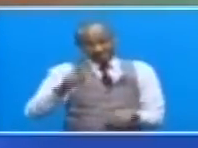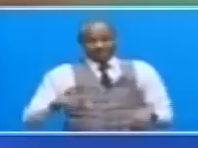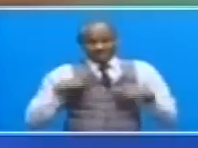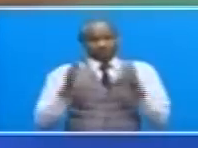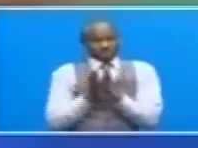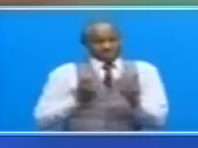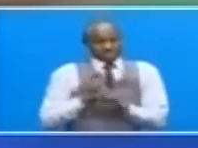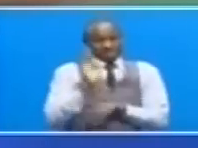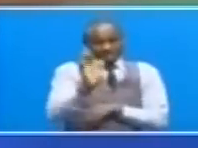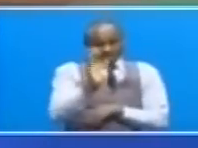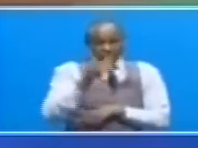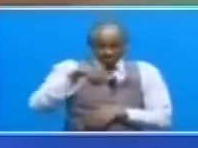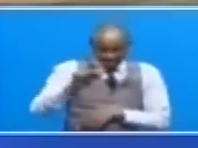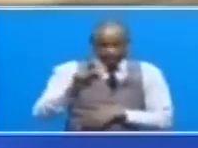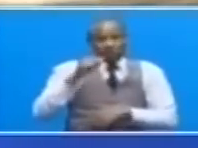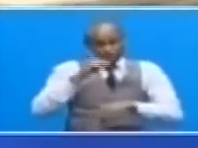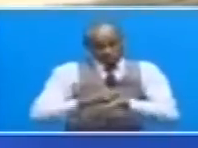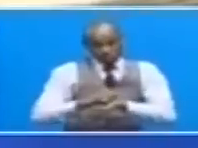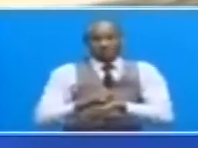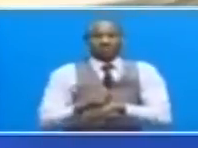younger sister who has to be picked from school.